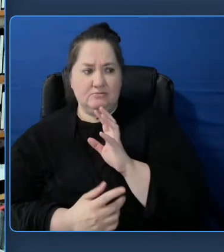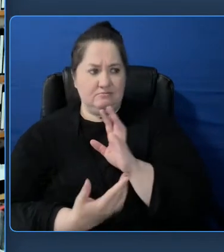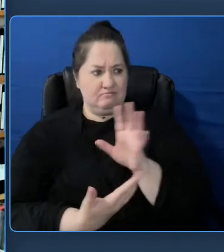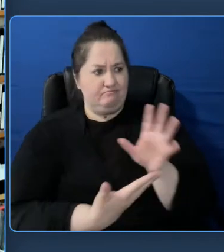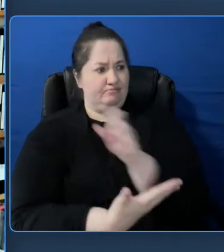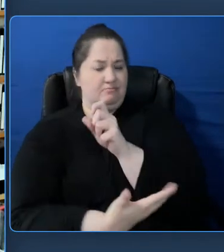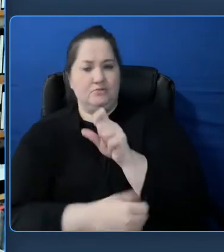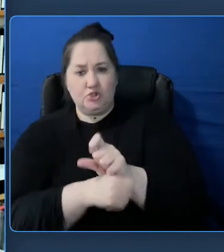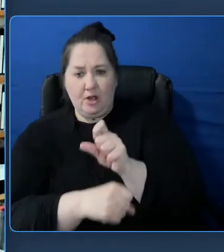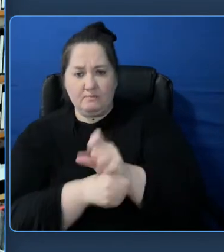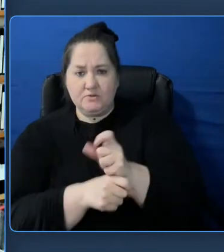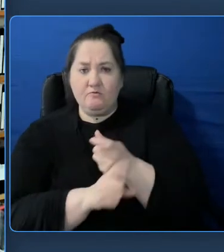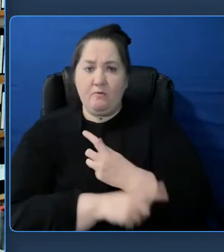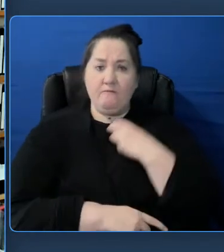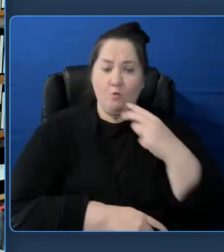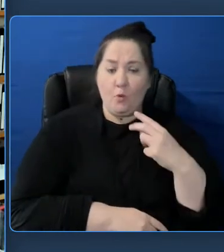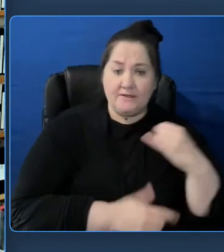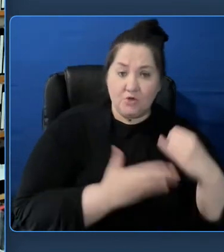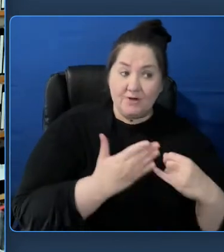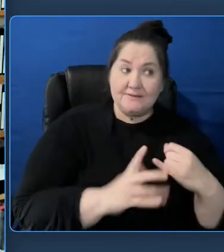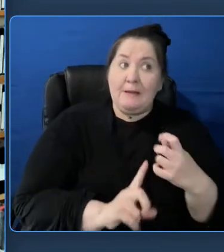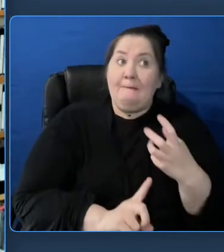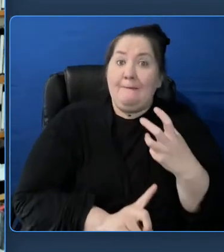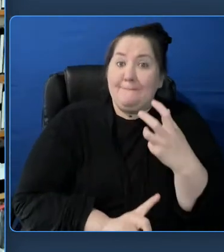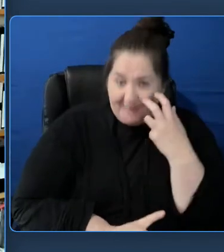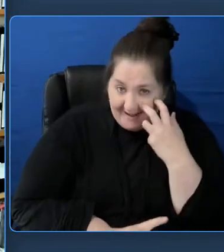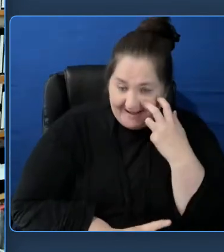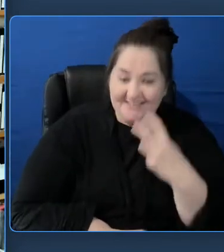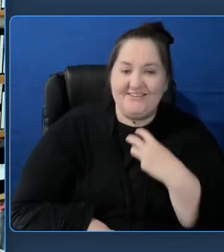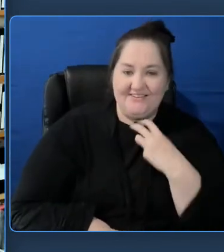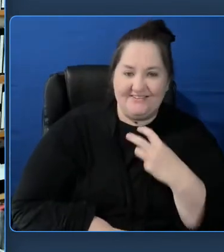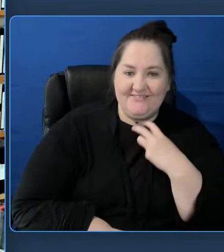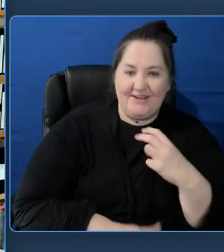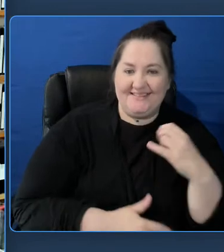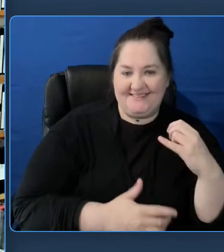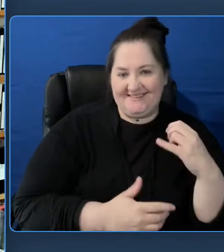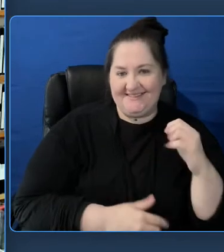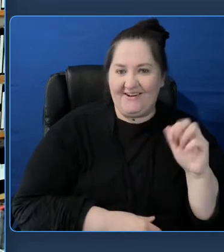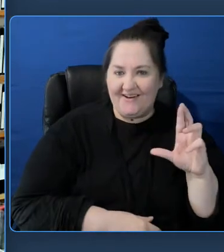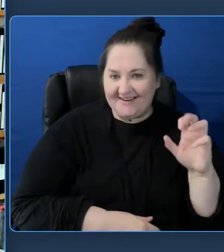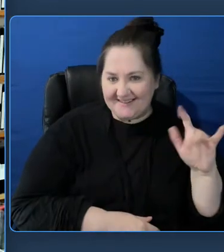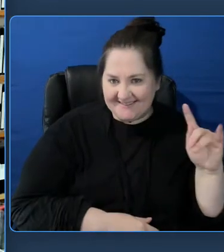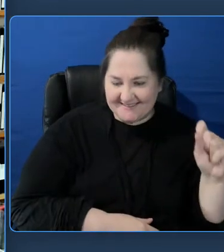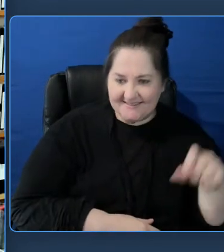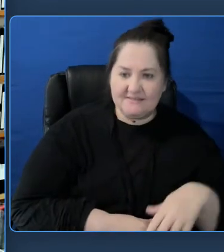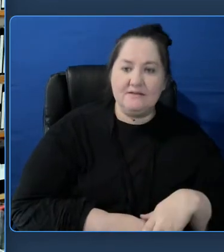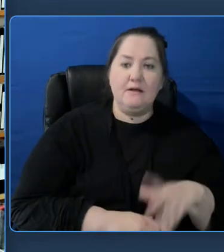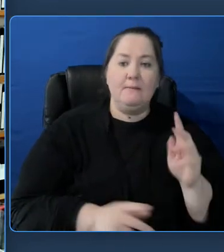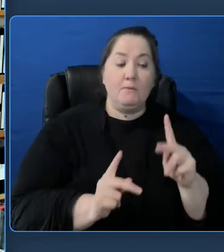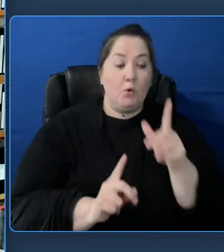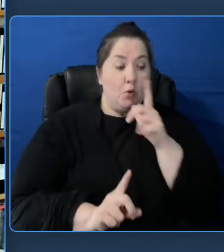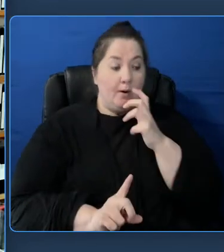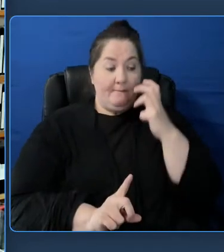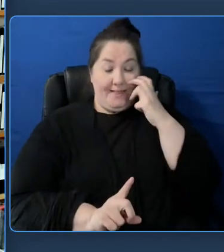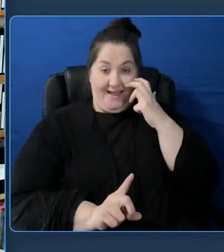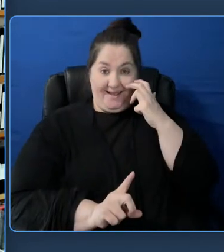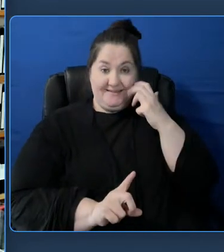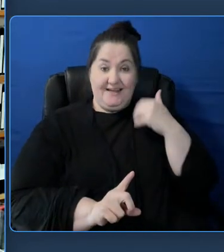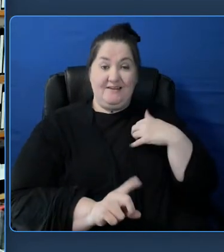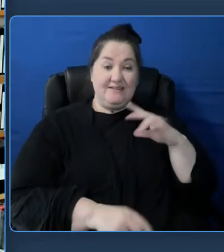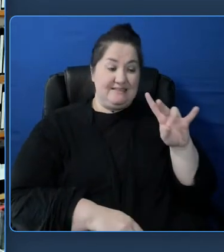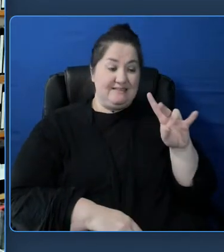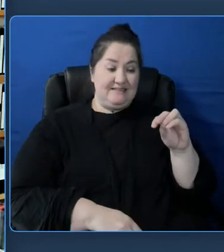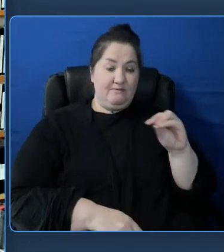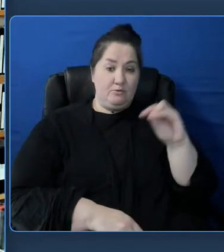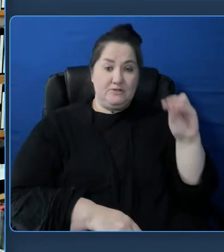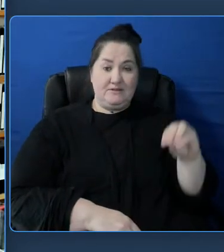from voice artists, blind voice artists. And that's a serious thing. People who are blind have a